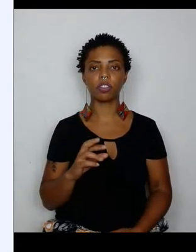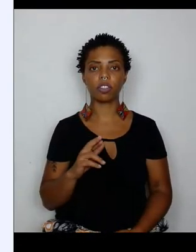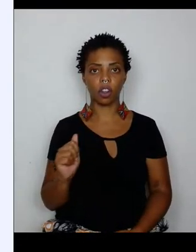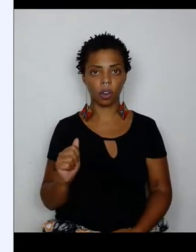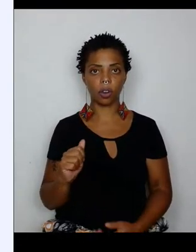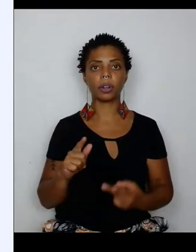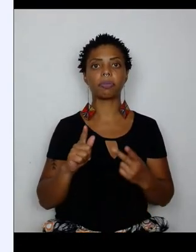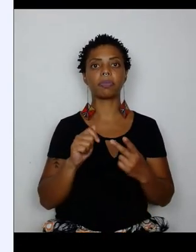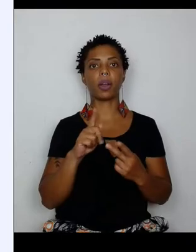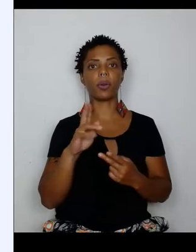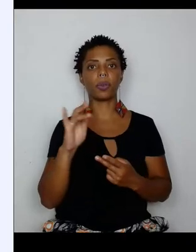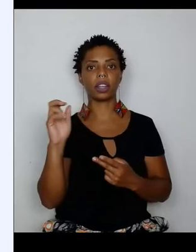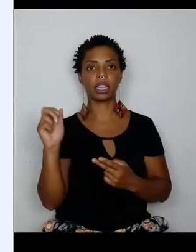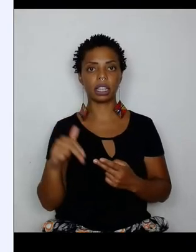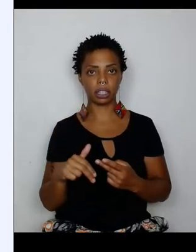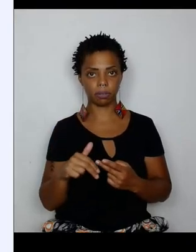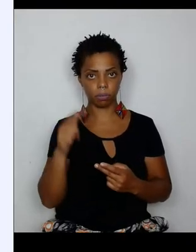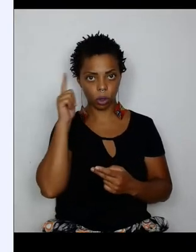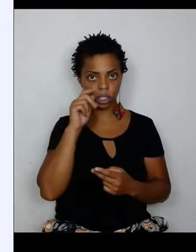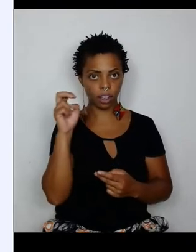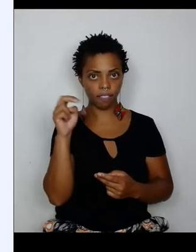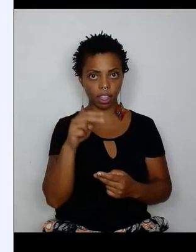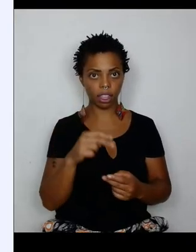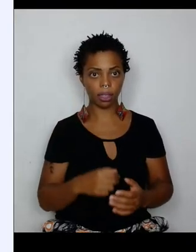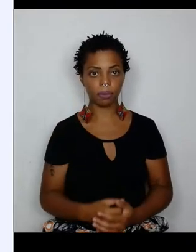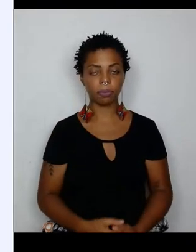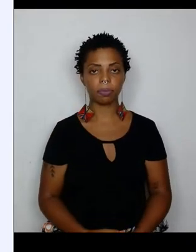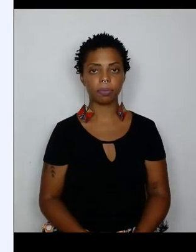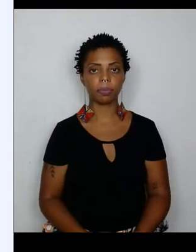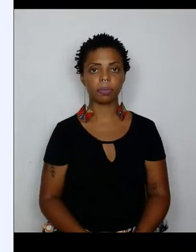everyone correct yes thank you